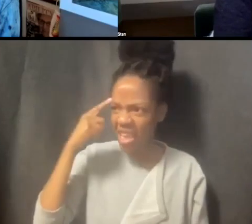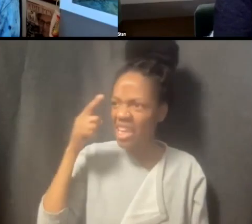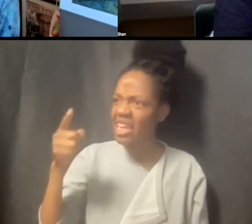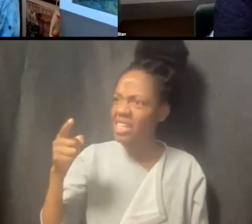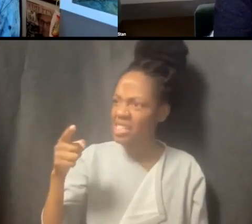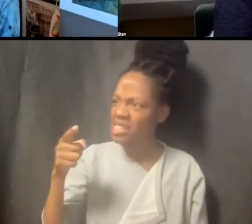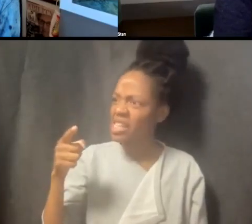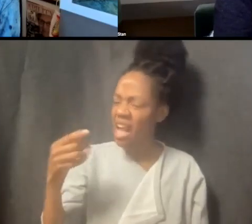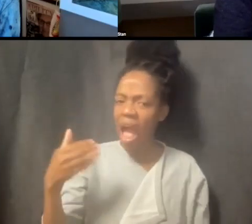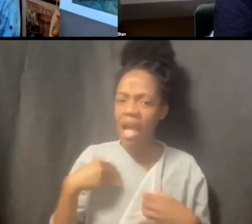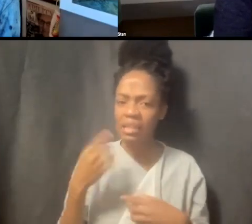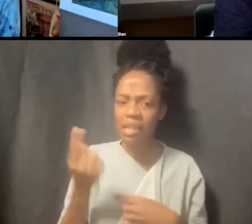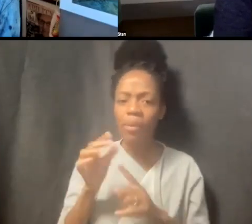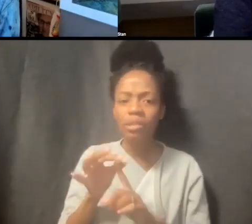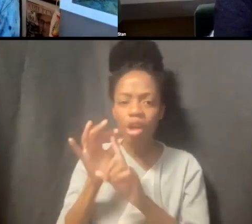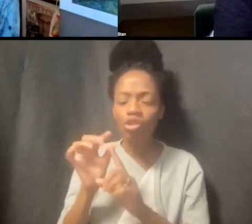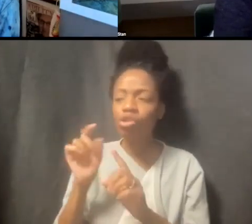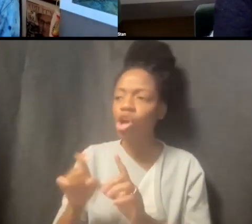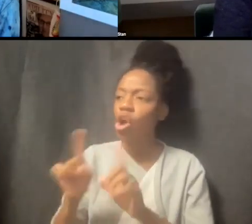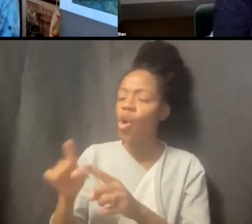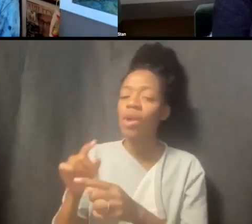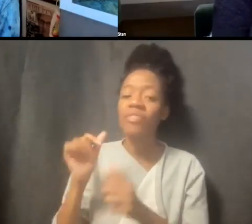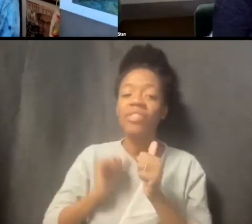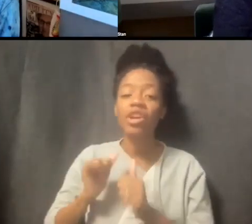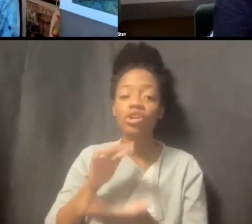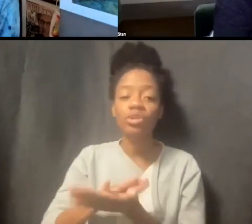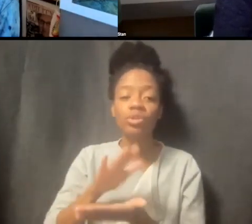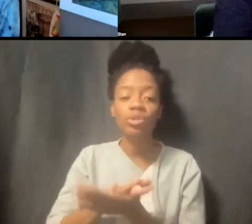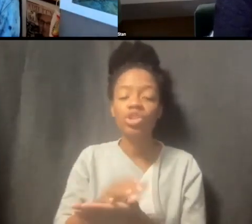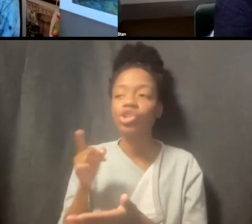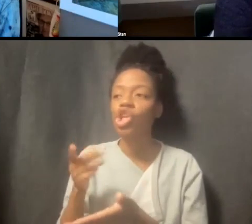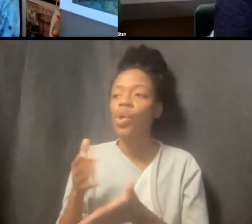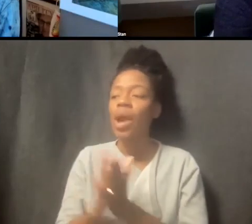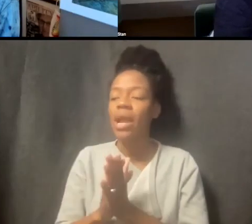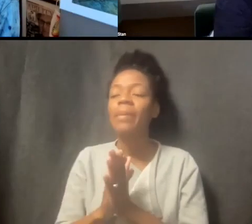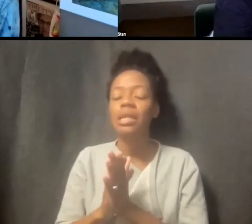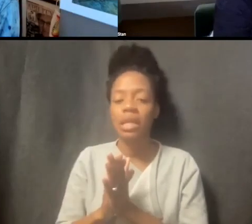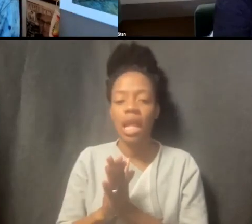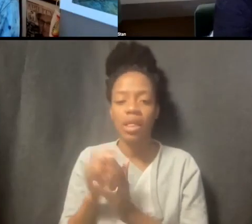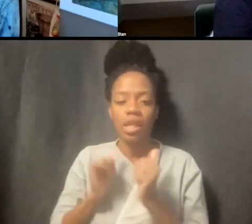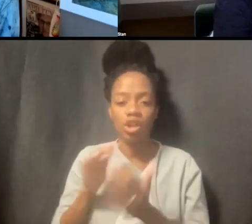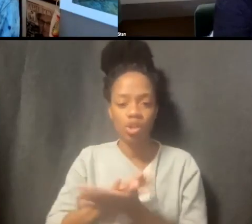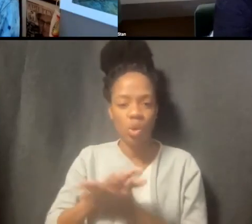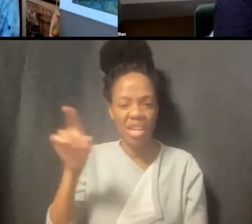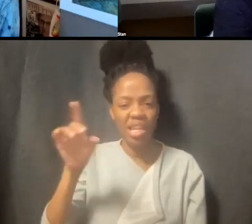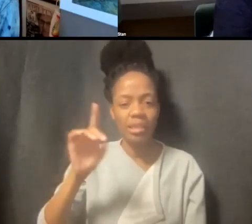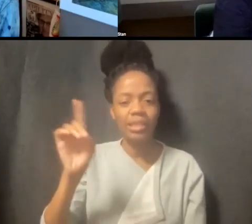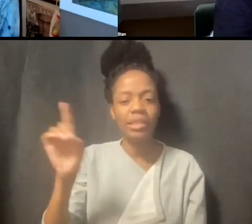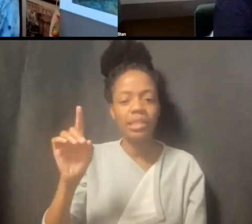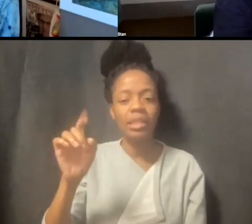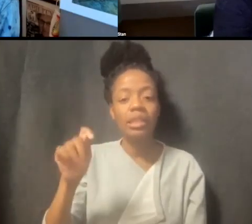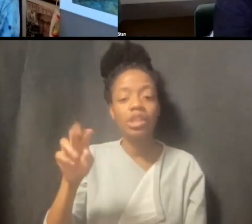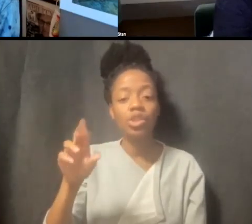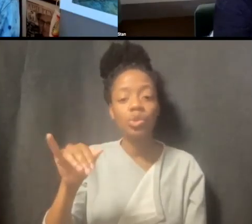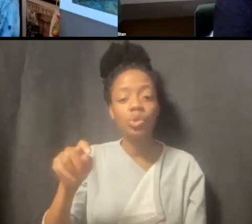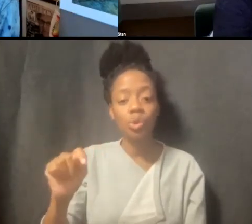to theater school. And she recommended this school called Cranbrook Theater School in the Detroit area. And I went there